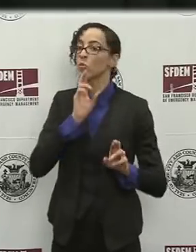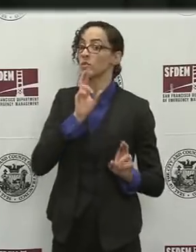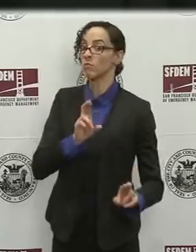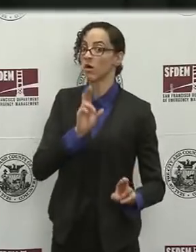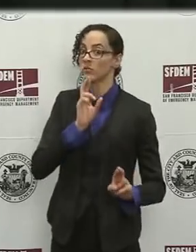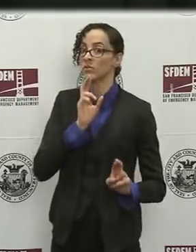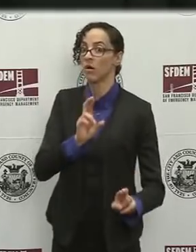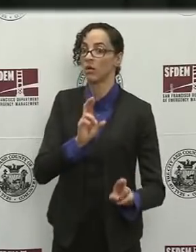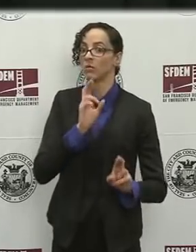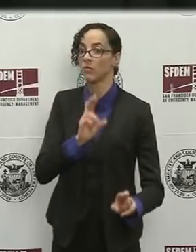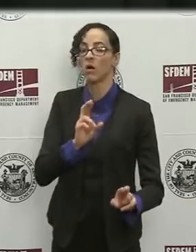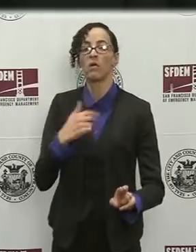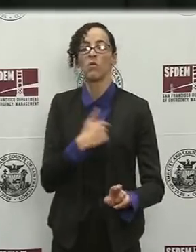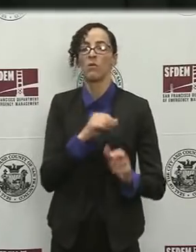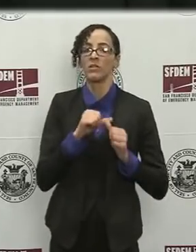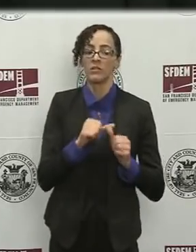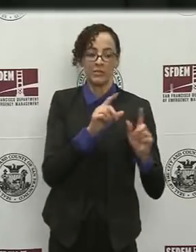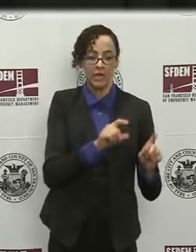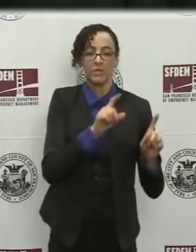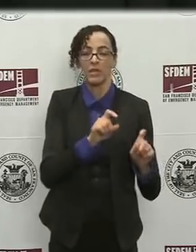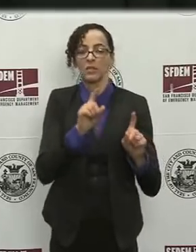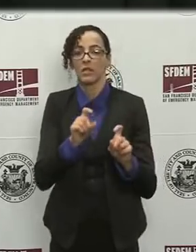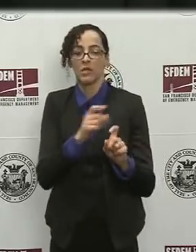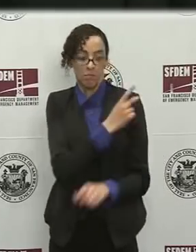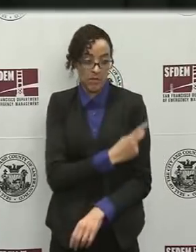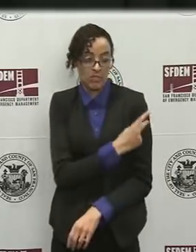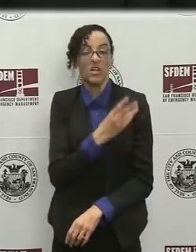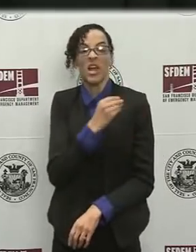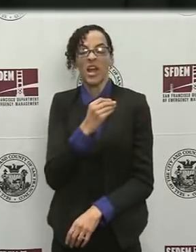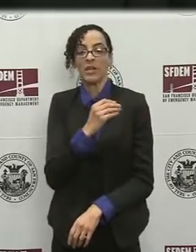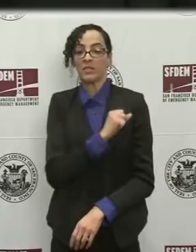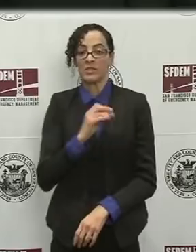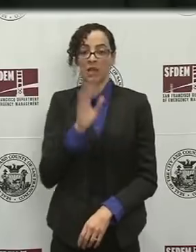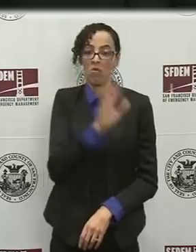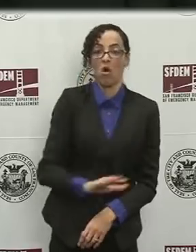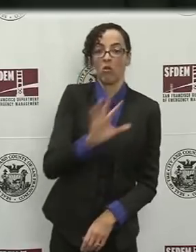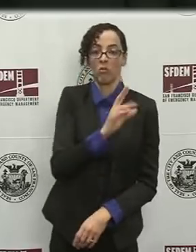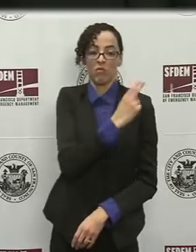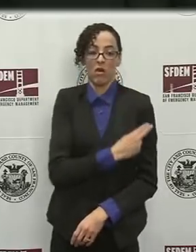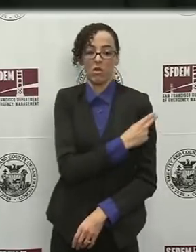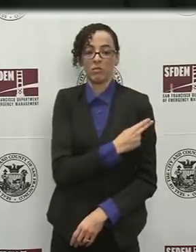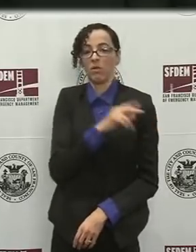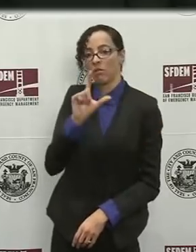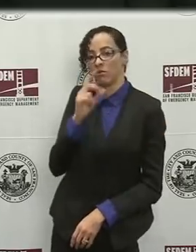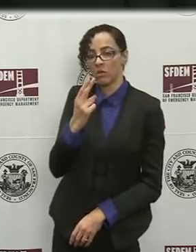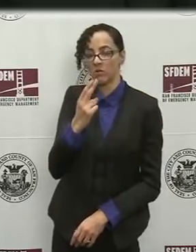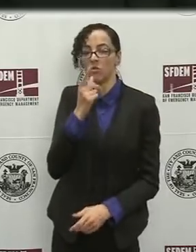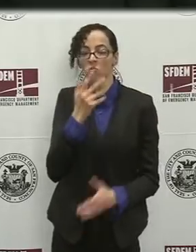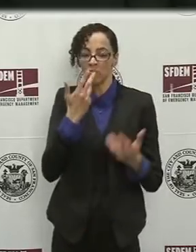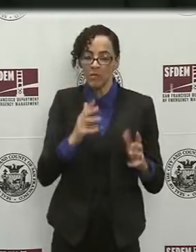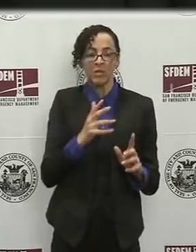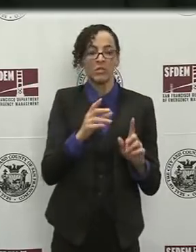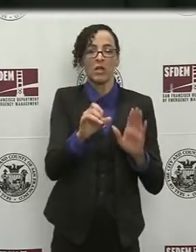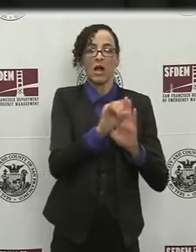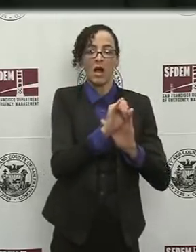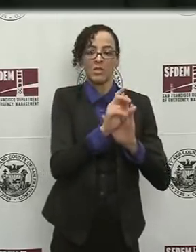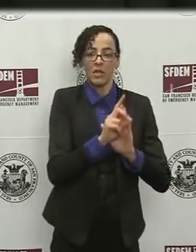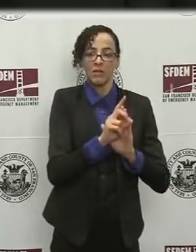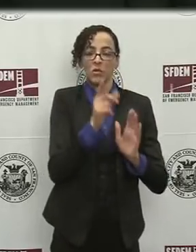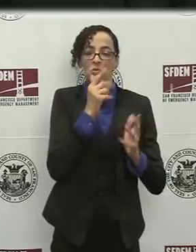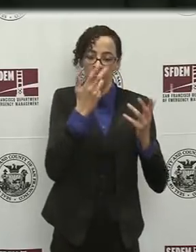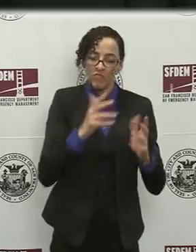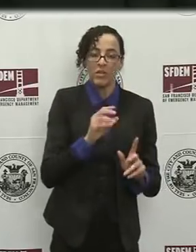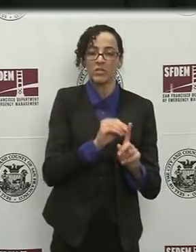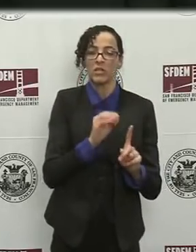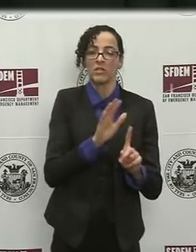patients throughout the hospital that have been identified as being exposed through contact investigation or who